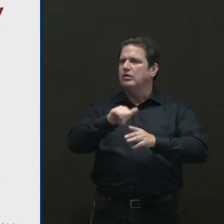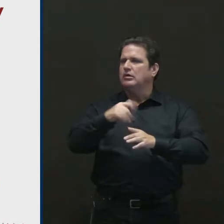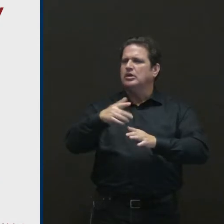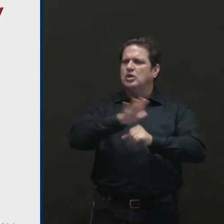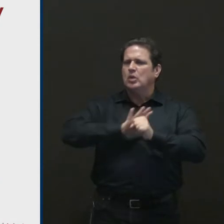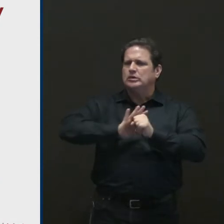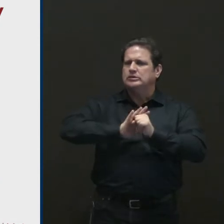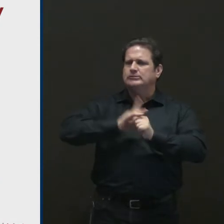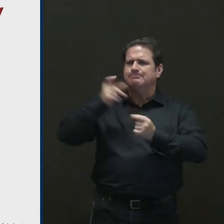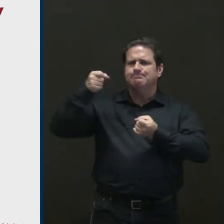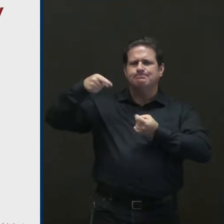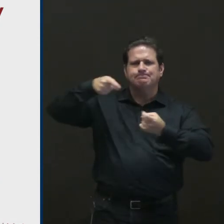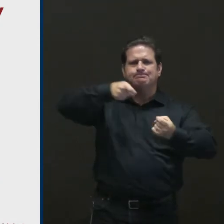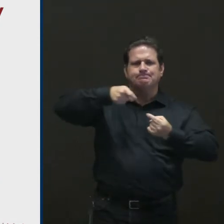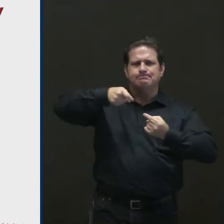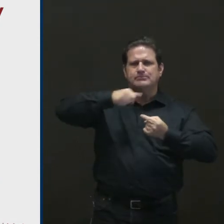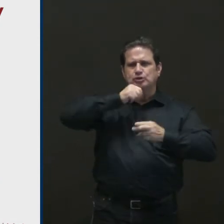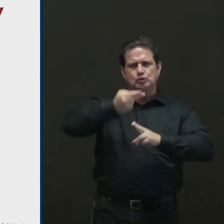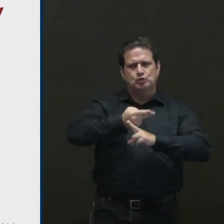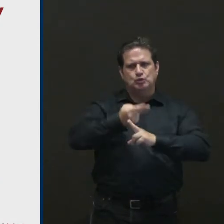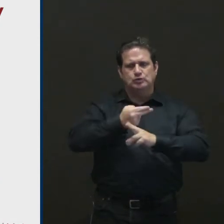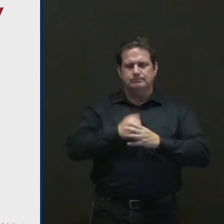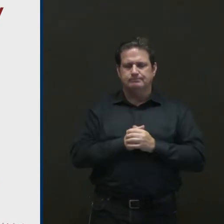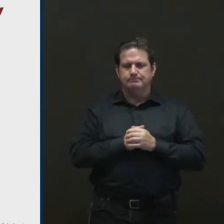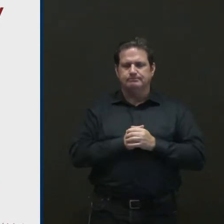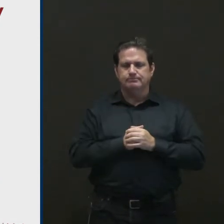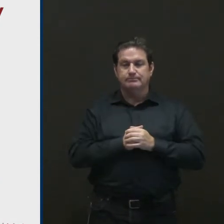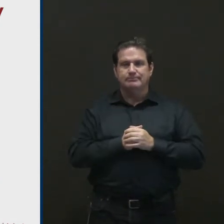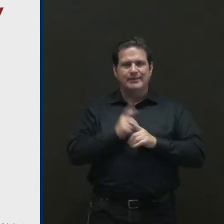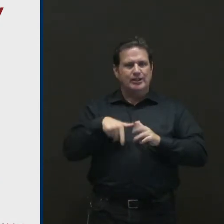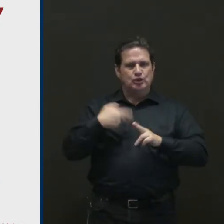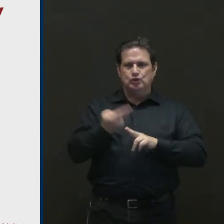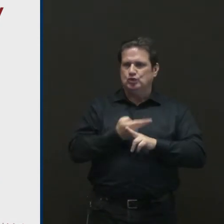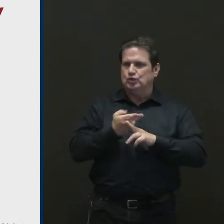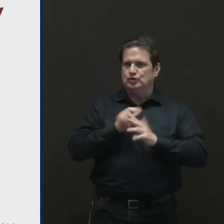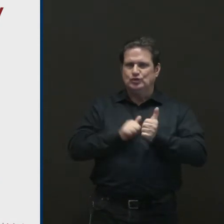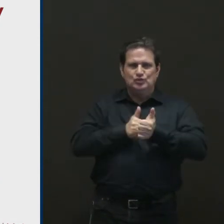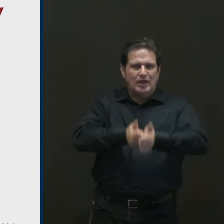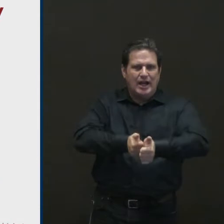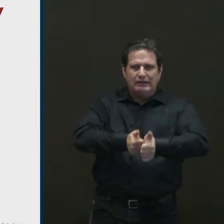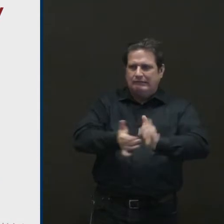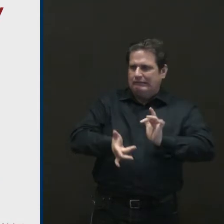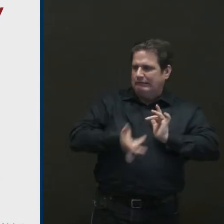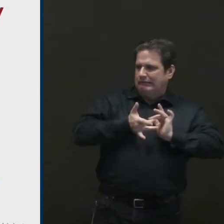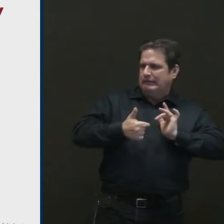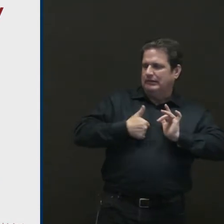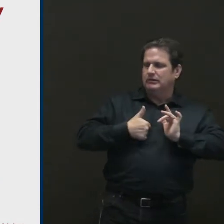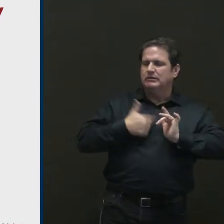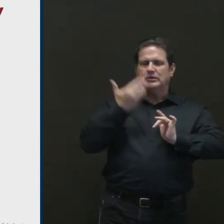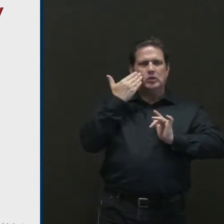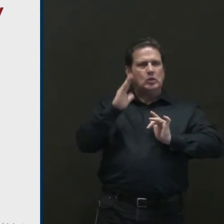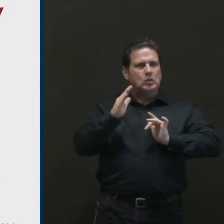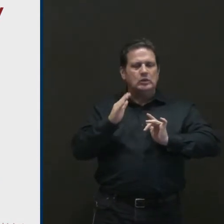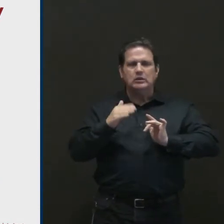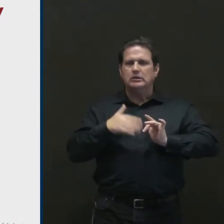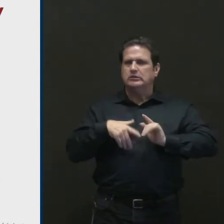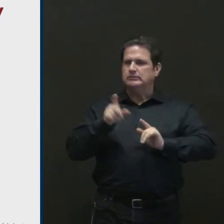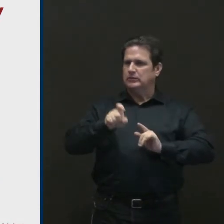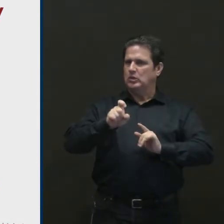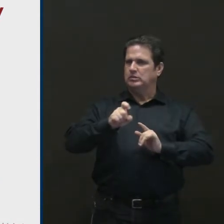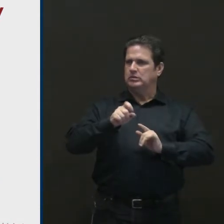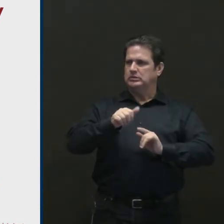location services as part of this app. The app cannot be used to track you. The app does not know whether you are supposed to